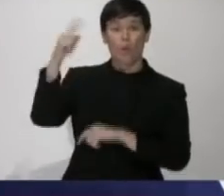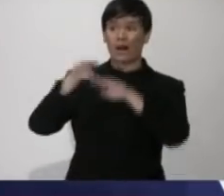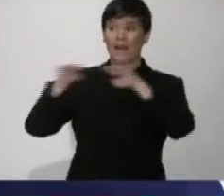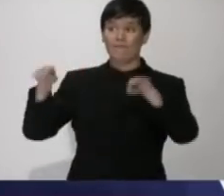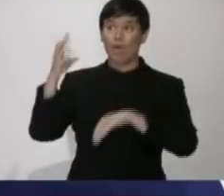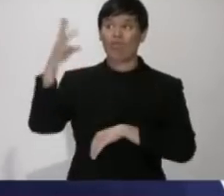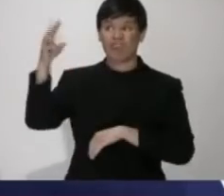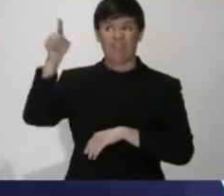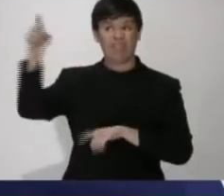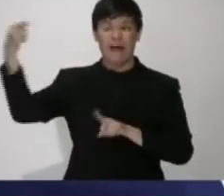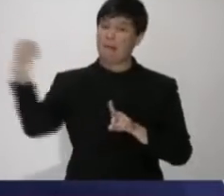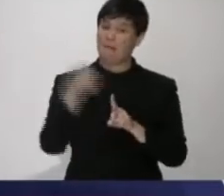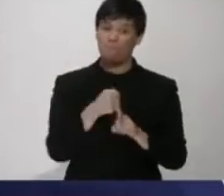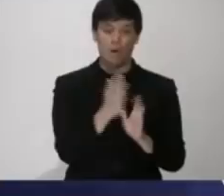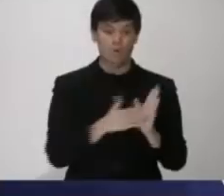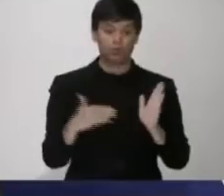time.